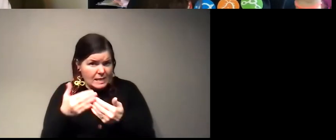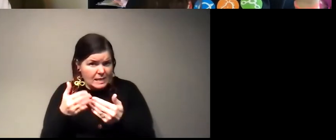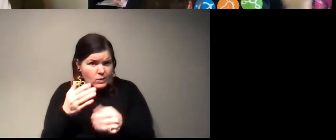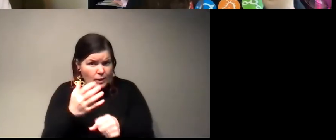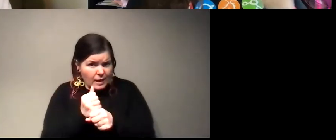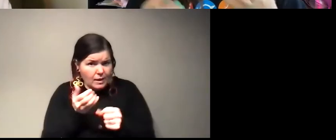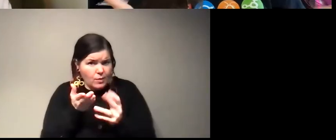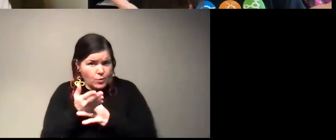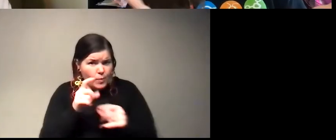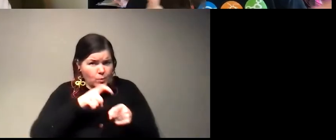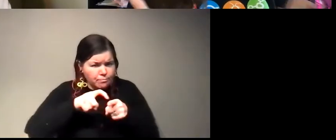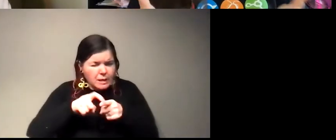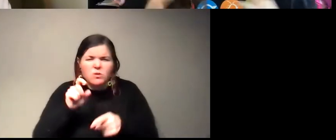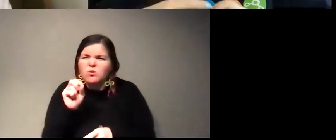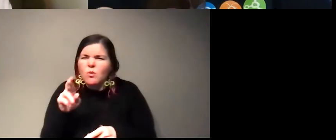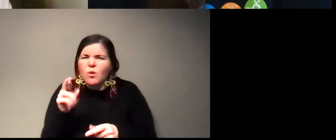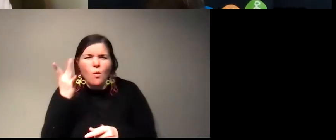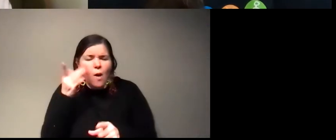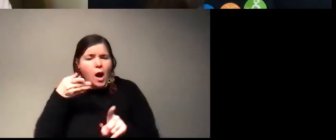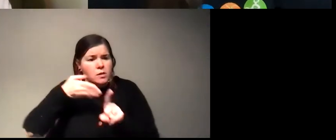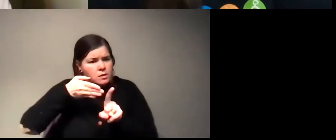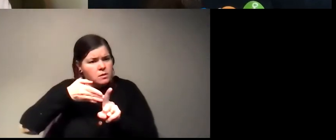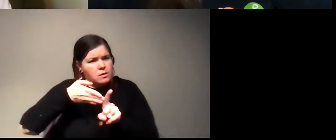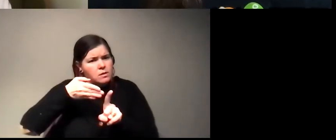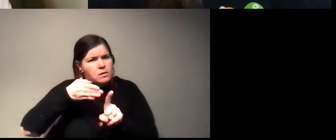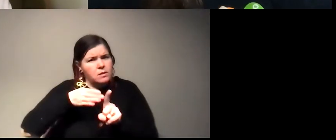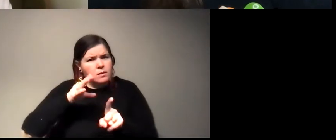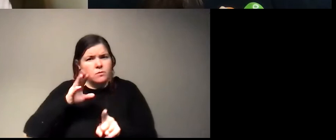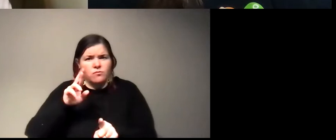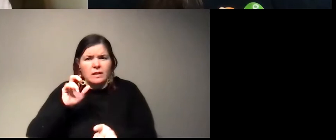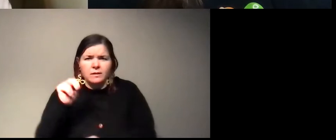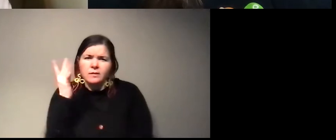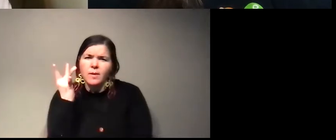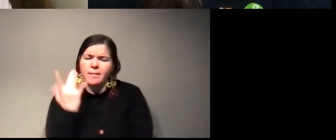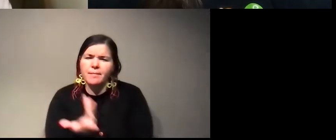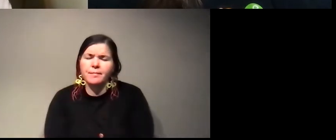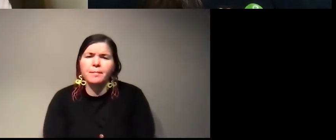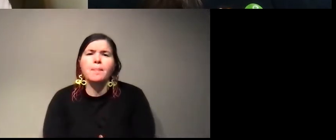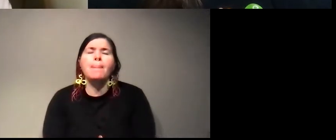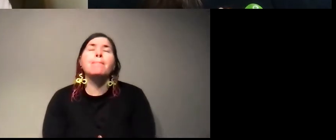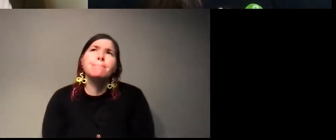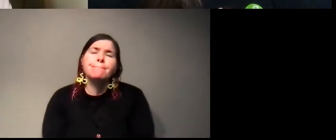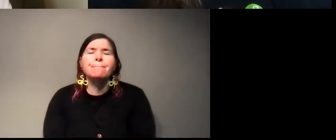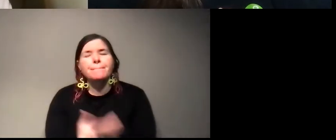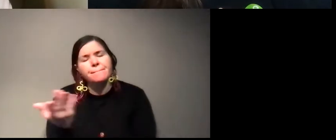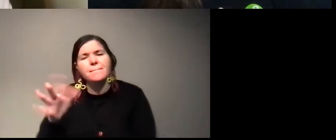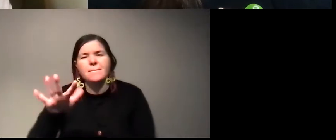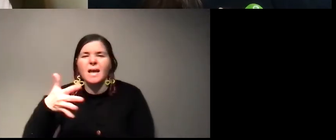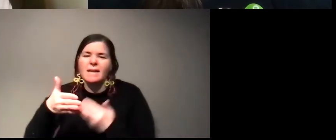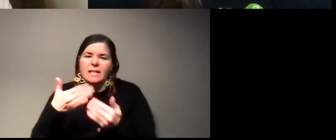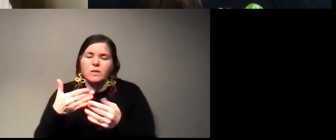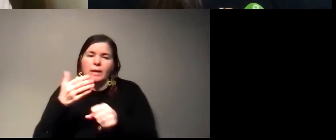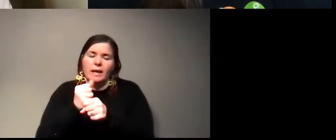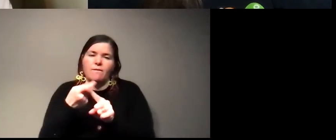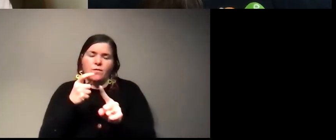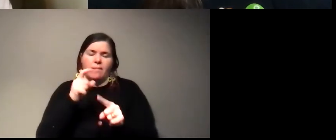like why is it the thing that people go to? Well, it is a little easy to get out of the castor